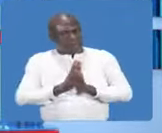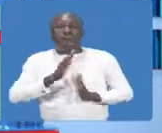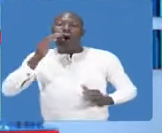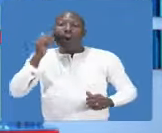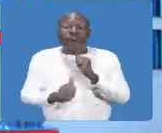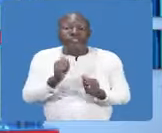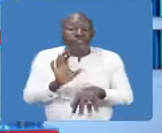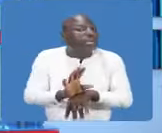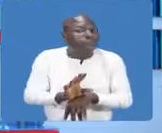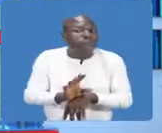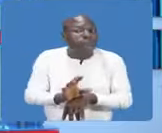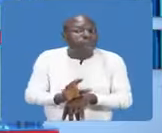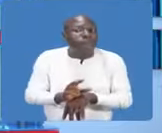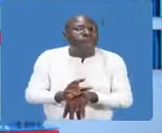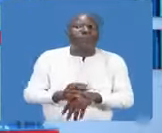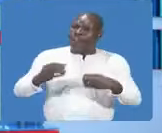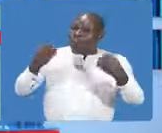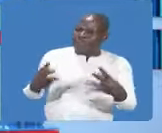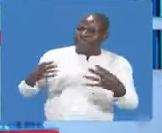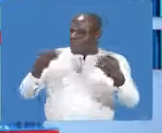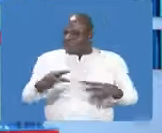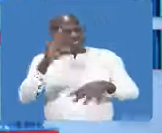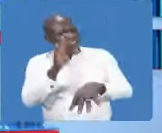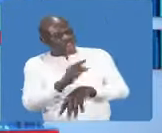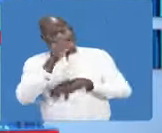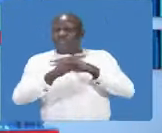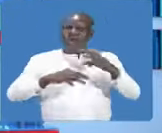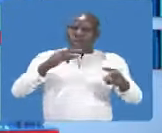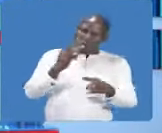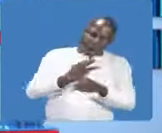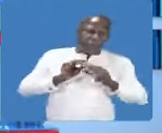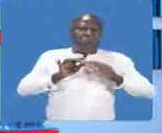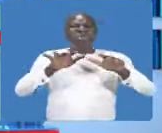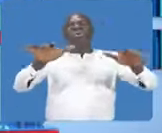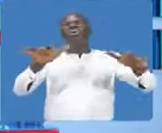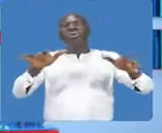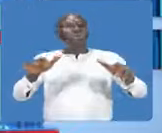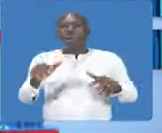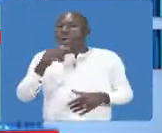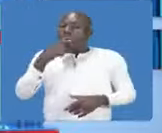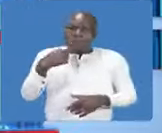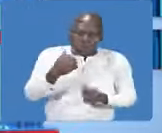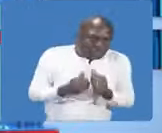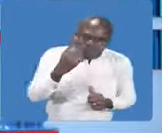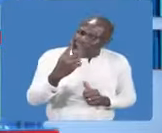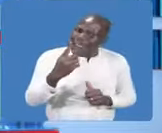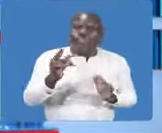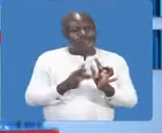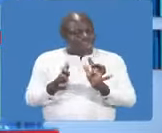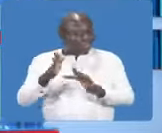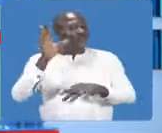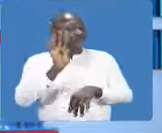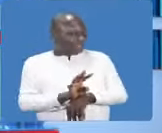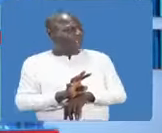ben asore bebre ba ate aduru yan ewo wiase ene no emu de wo he ana ye awurade yesu